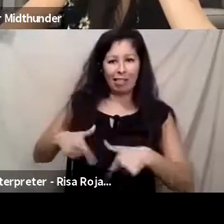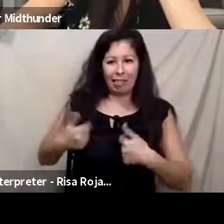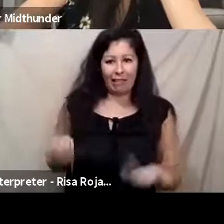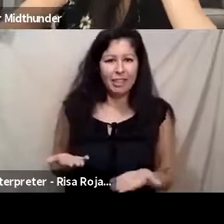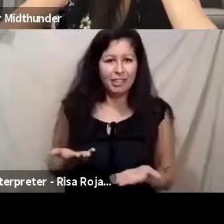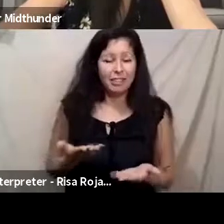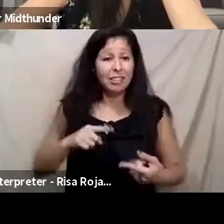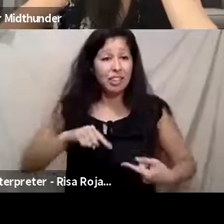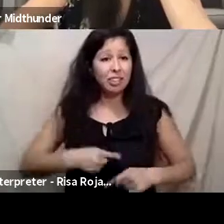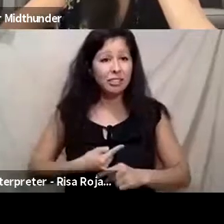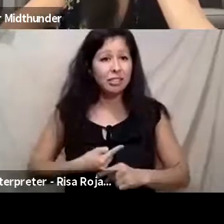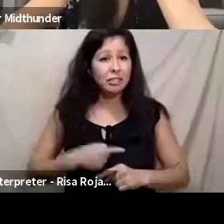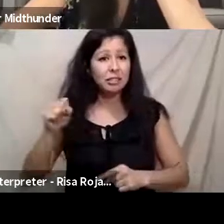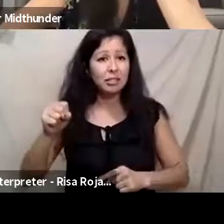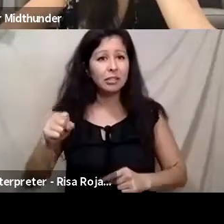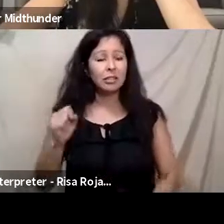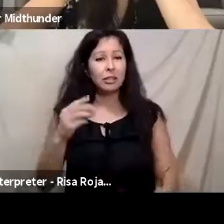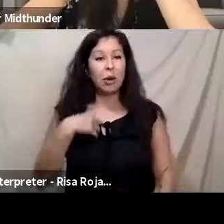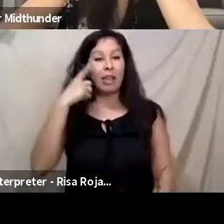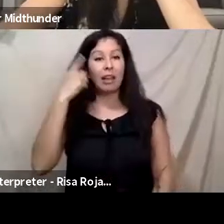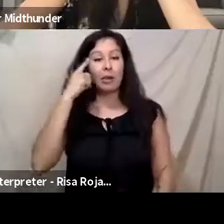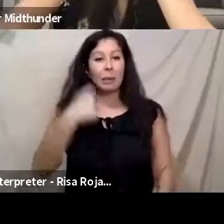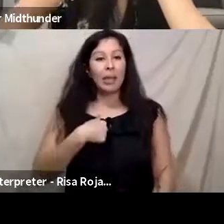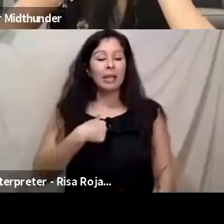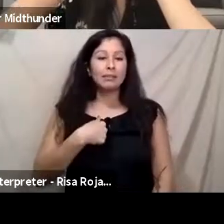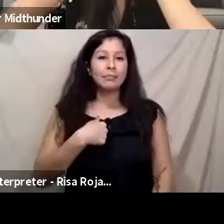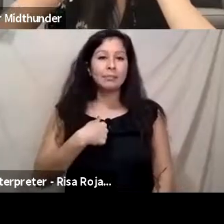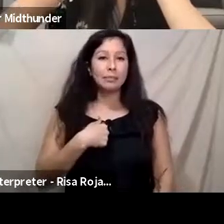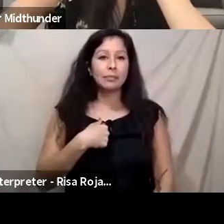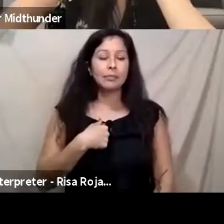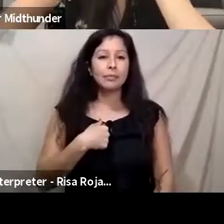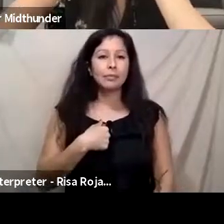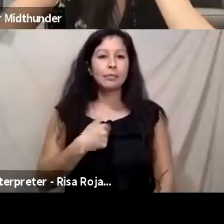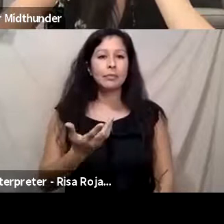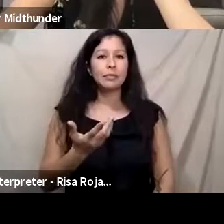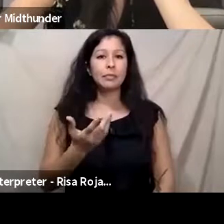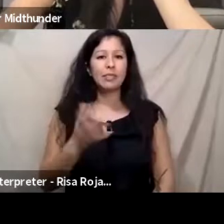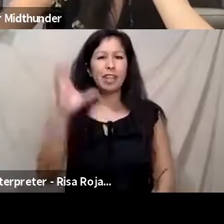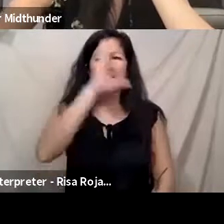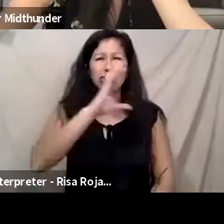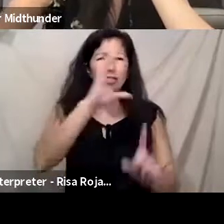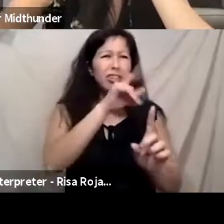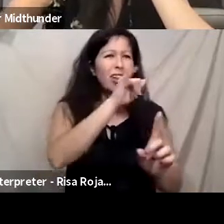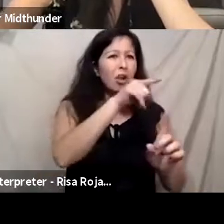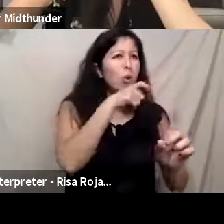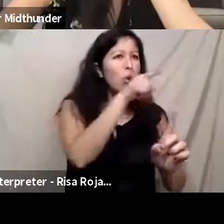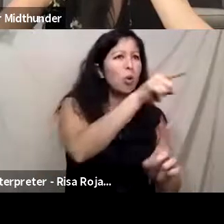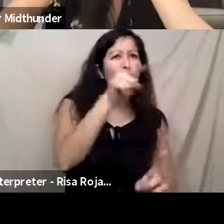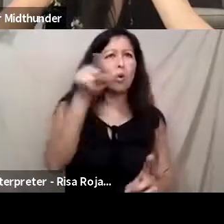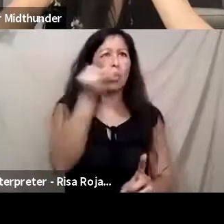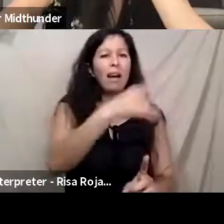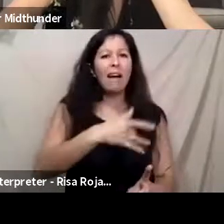It hurts, you know. So I think for me, it was reaching for these people that felt